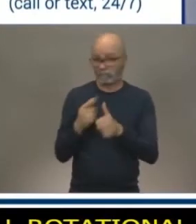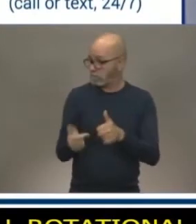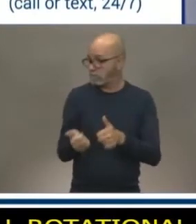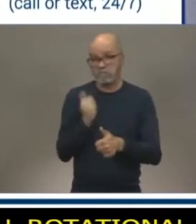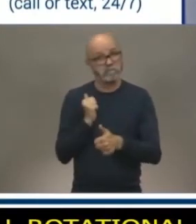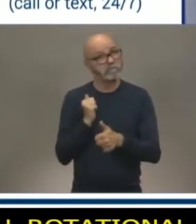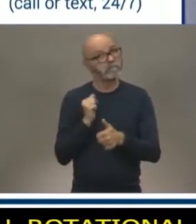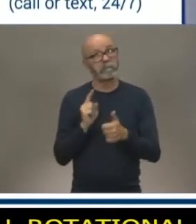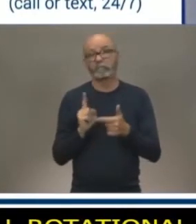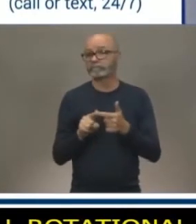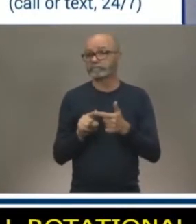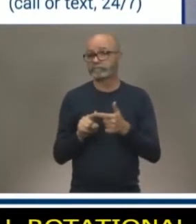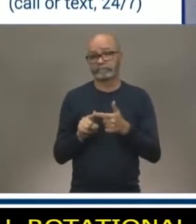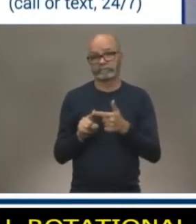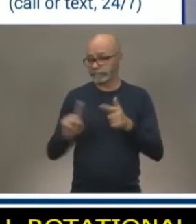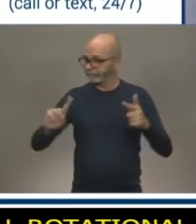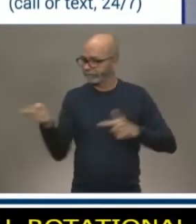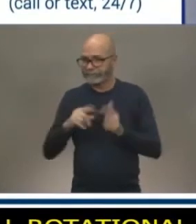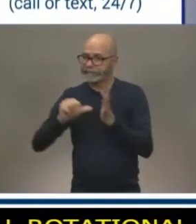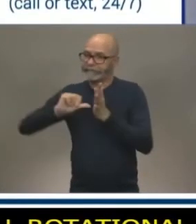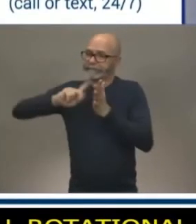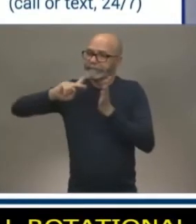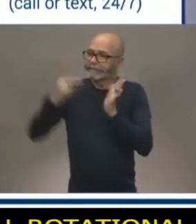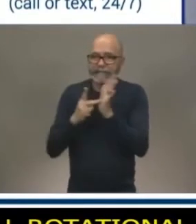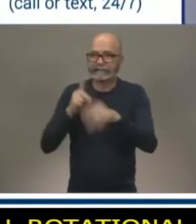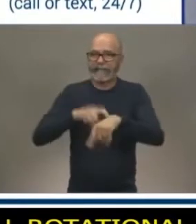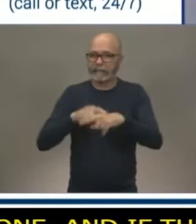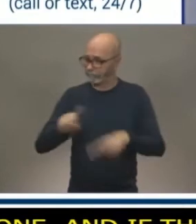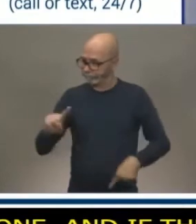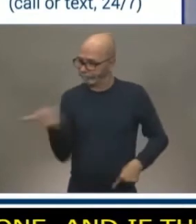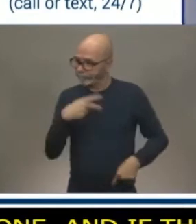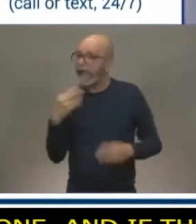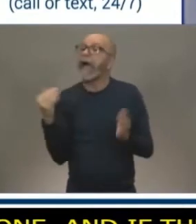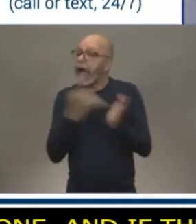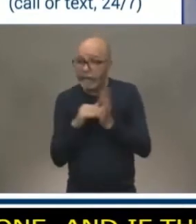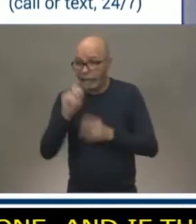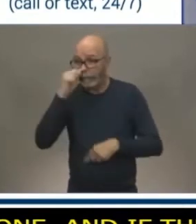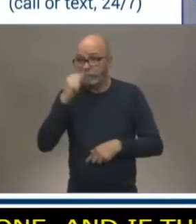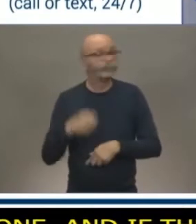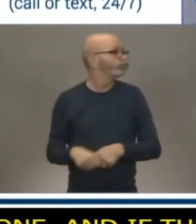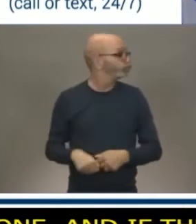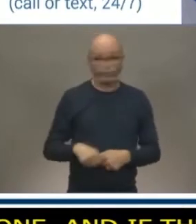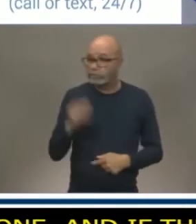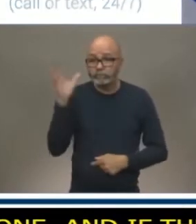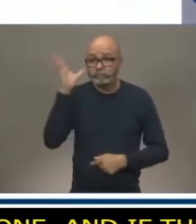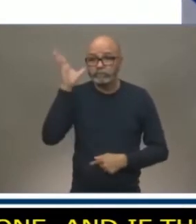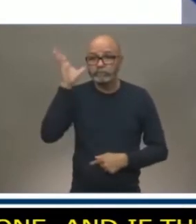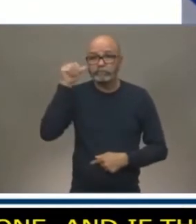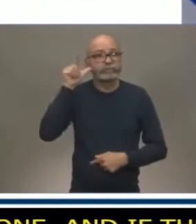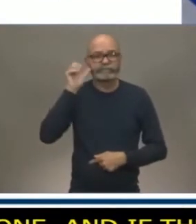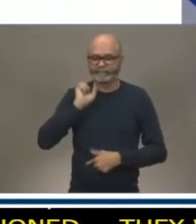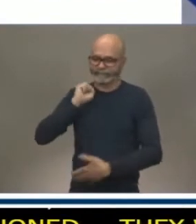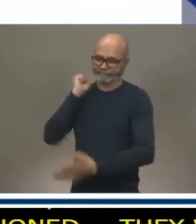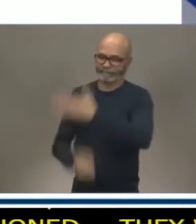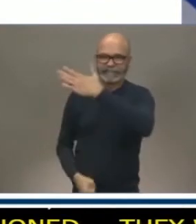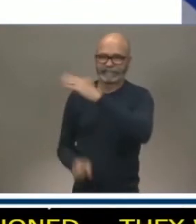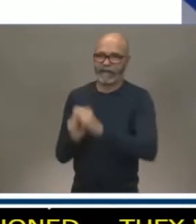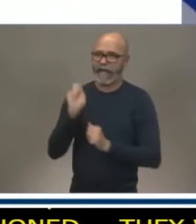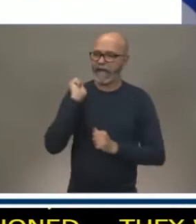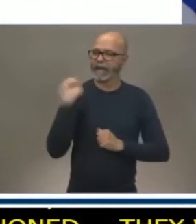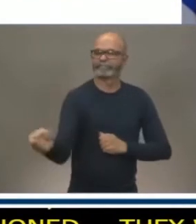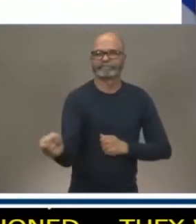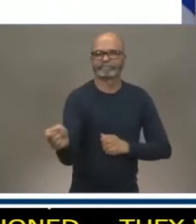they will be called and reminded to get their second test. And if they do not get their second test, they will be fined $1,000 for